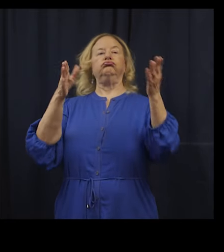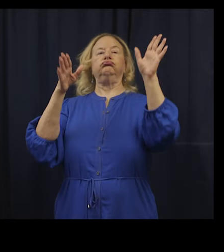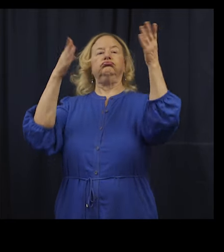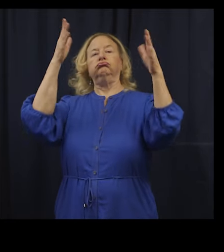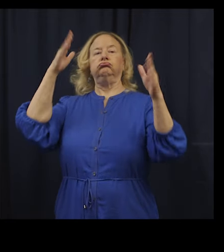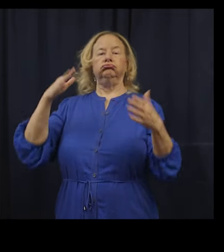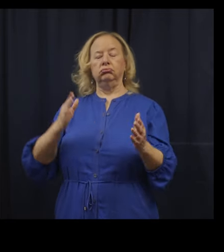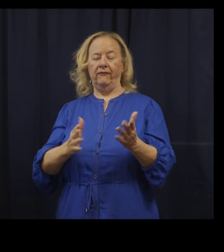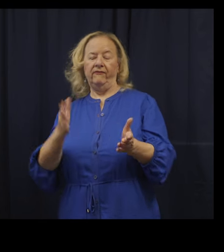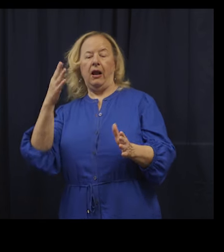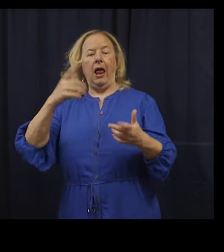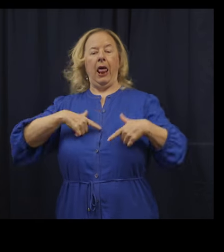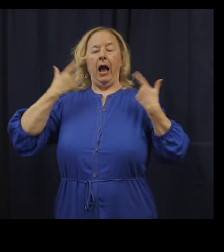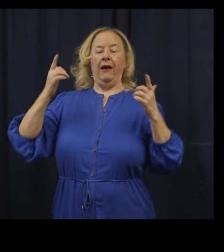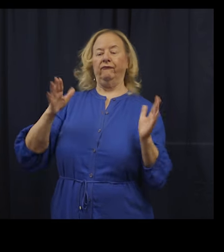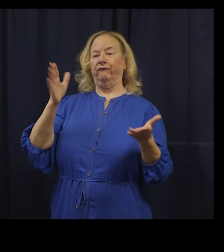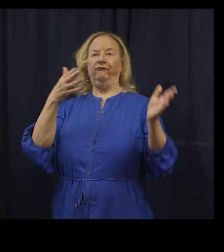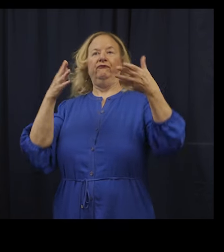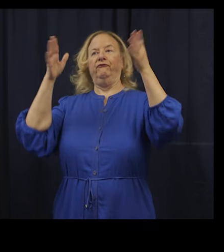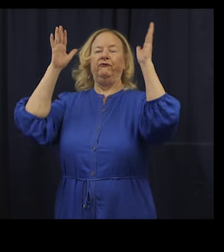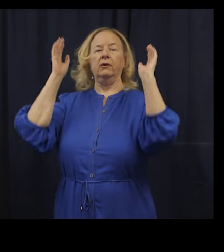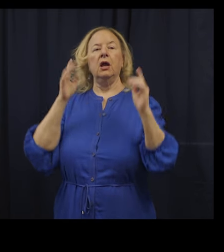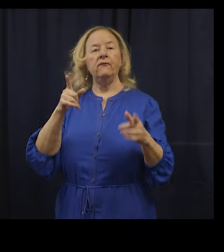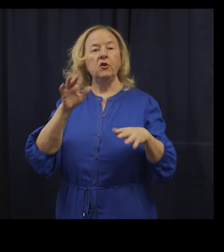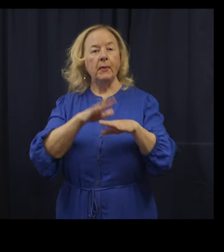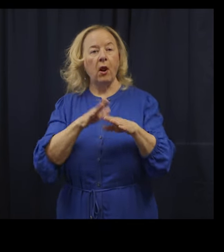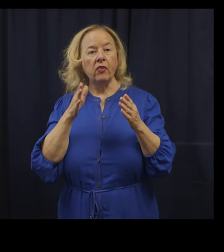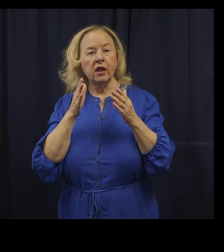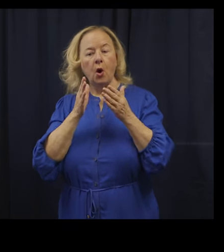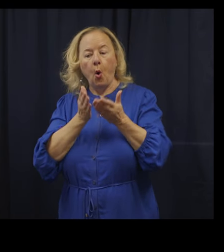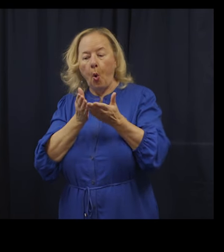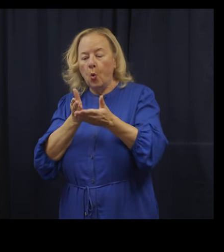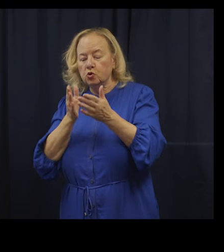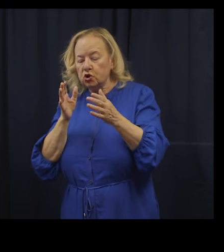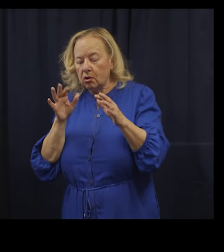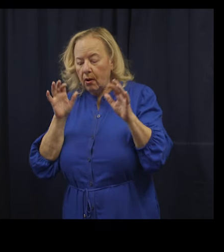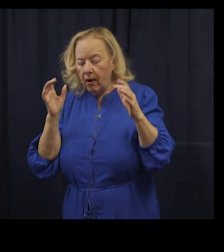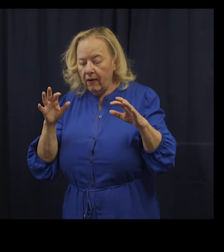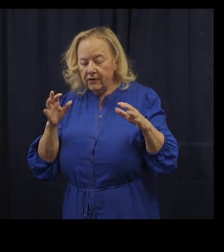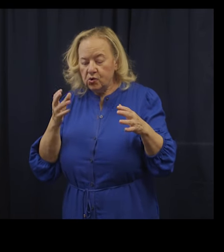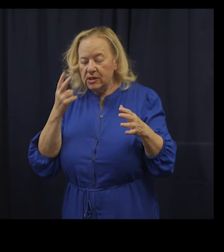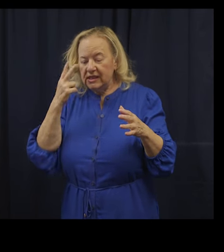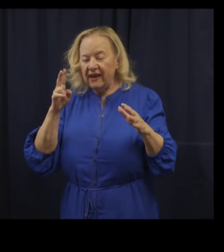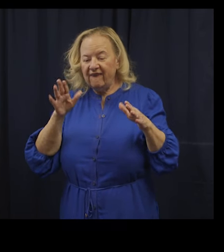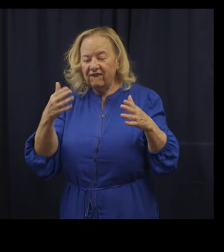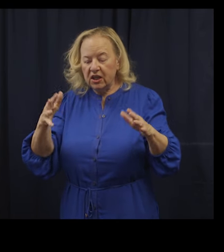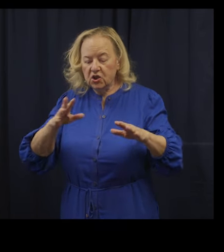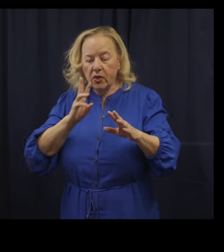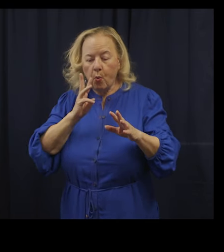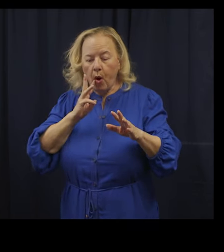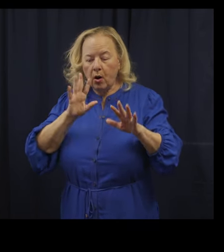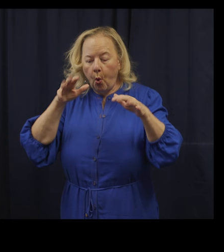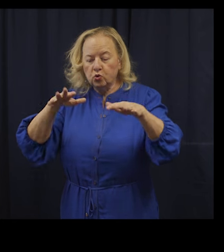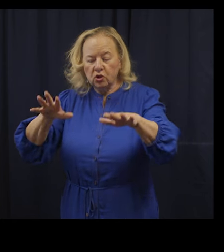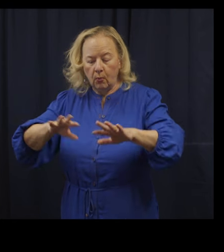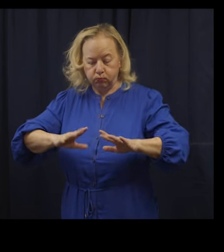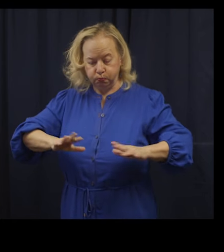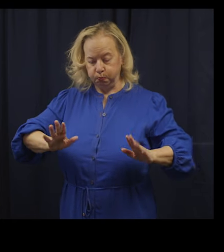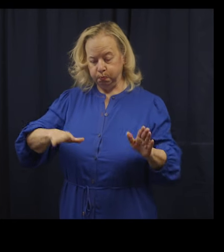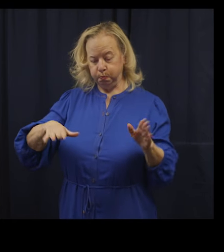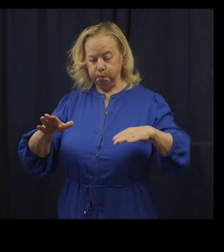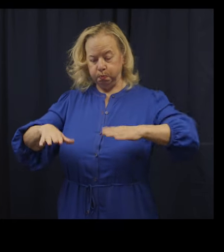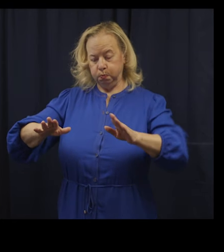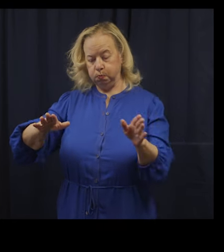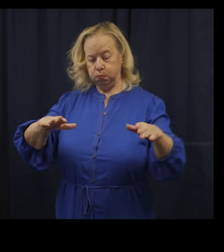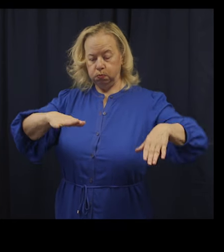place, alive. How many of you have ever been out in the ocean and seen the water boiling with fish? Oh, I've been there. I've been out there on a charter